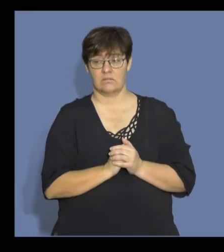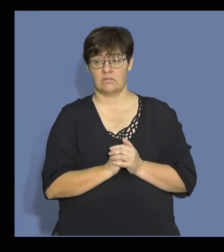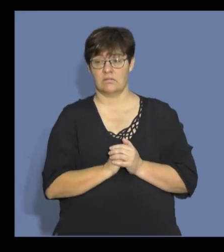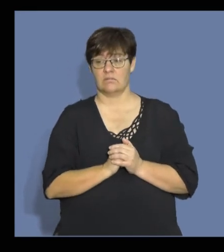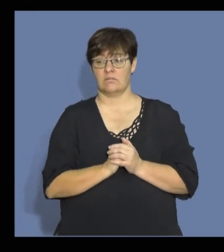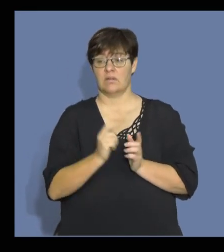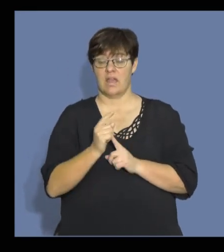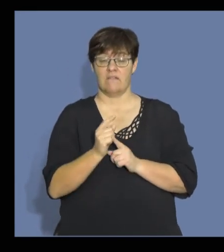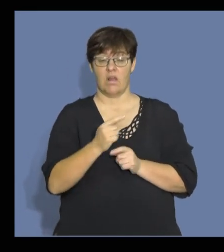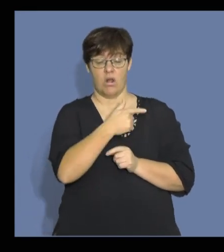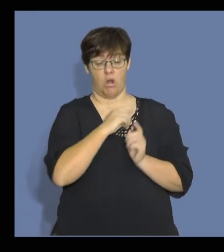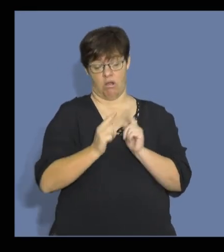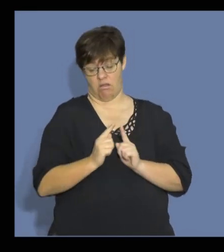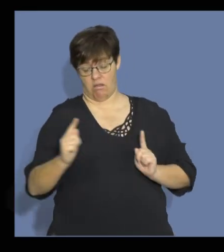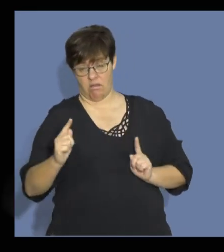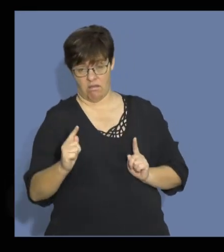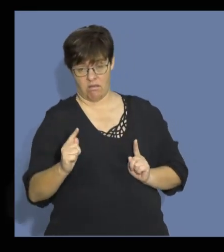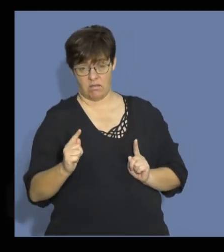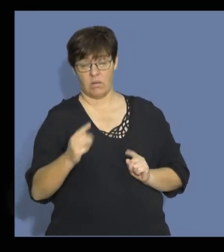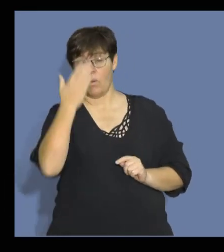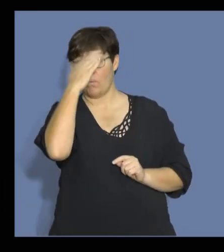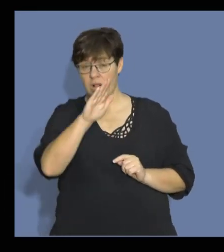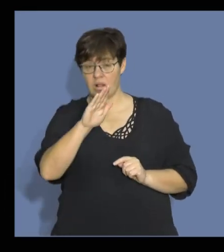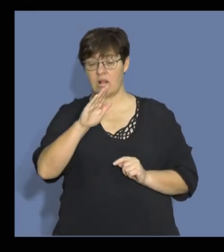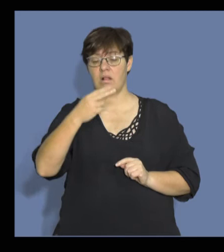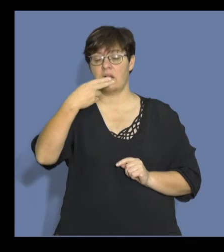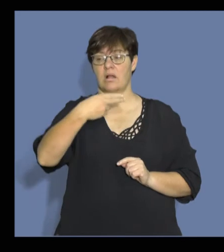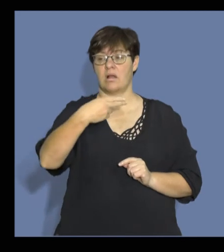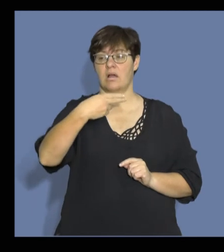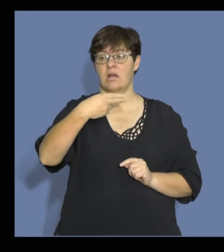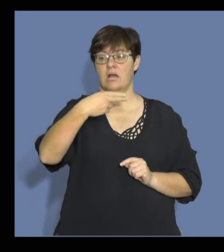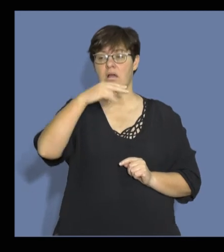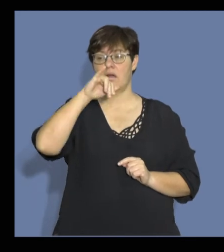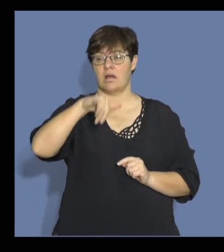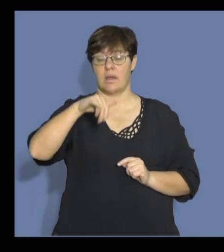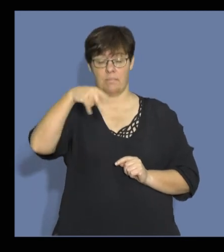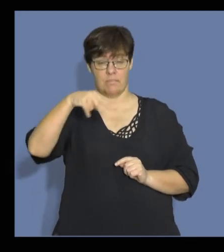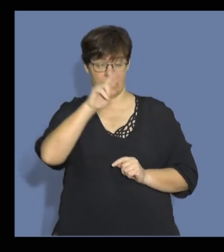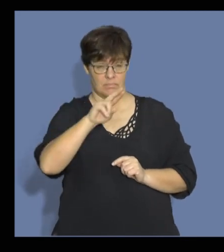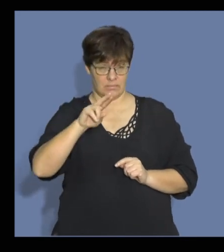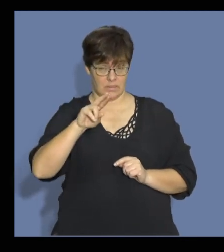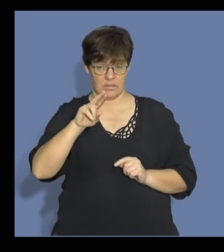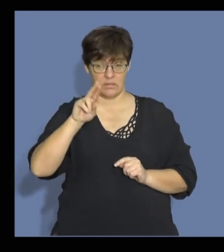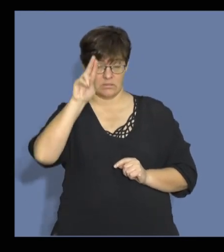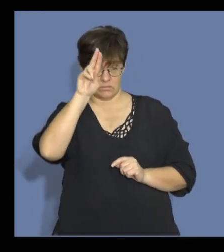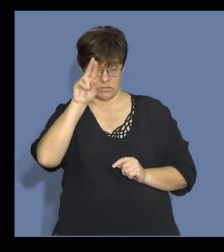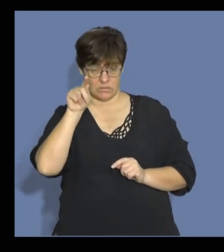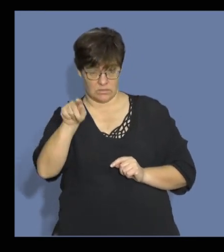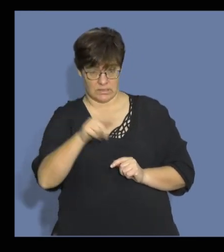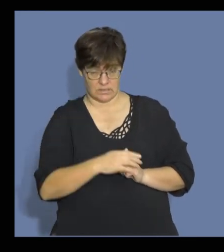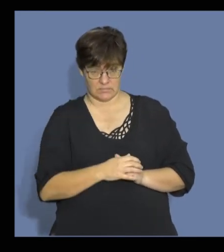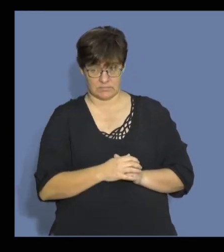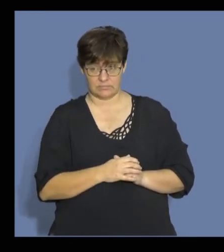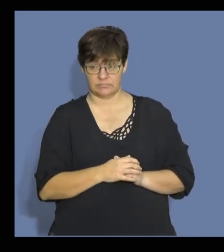if the long side squared, and the long side is also known as the hypotenuse, if I go and calculate the